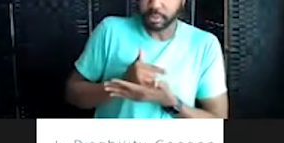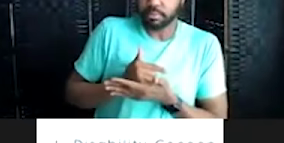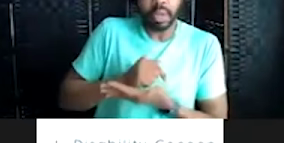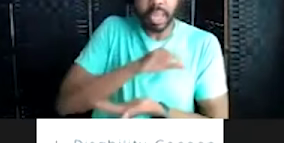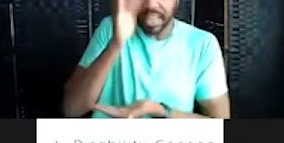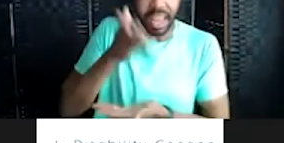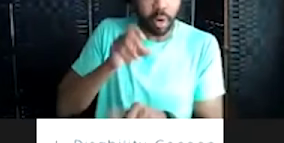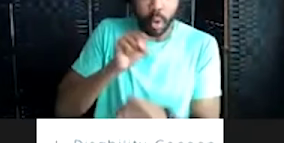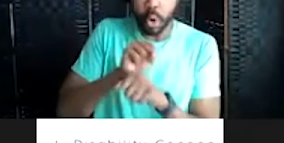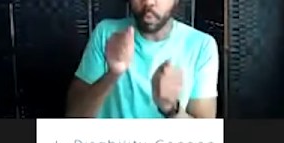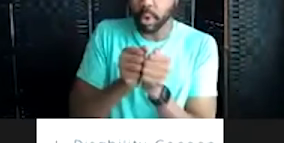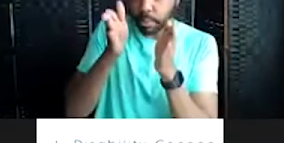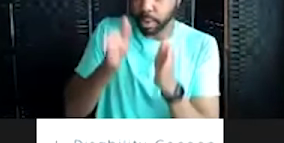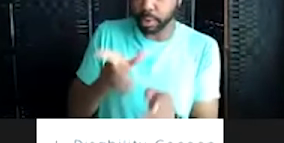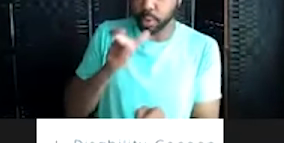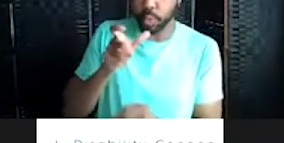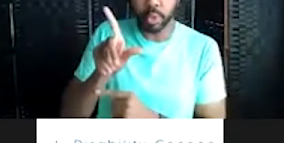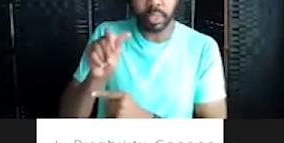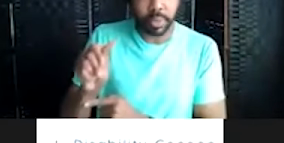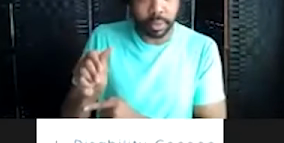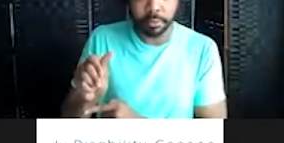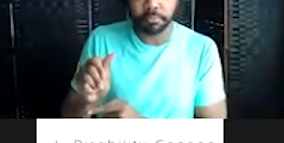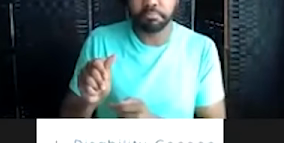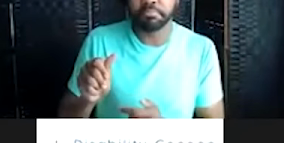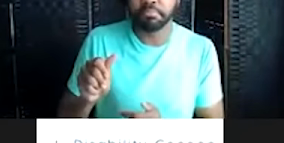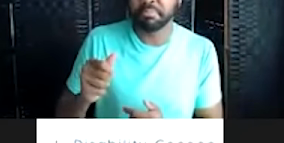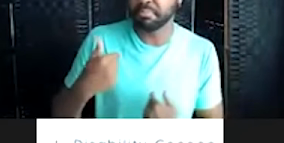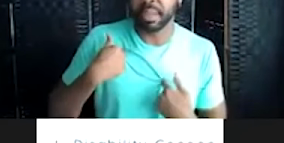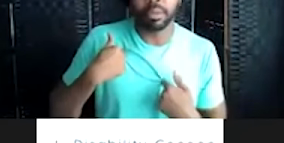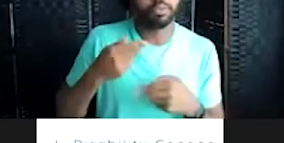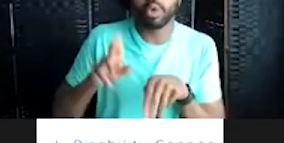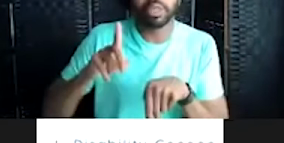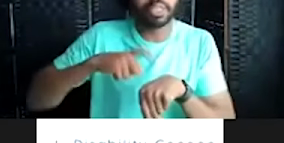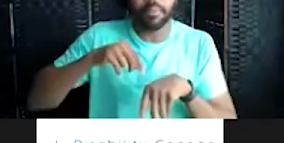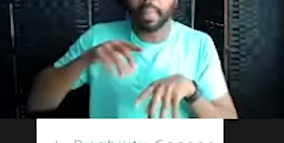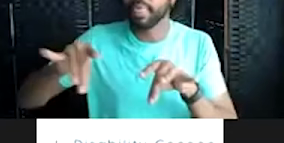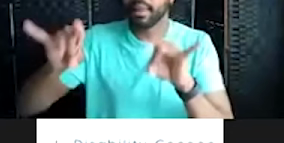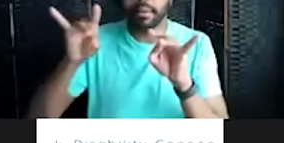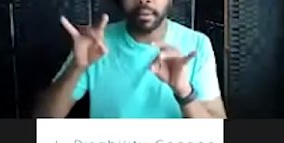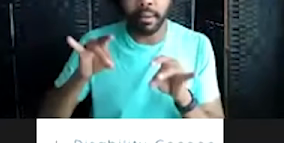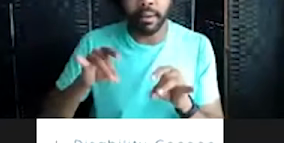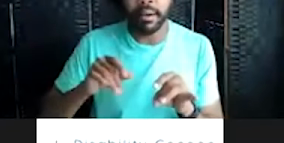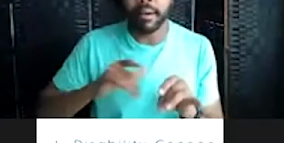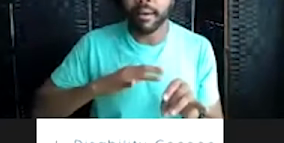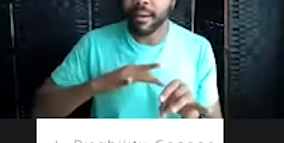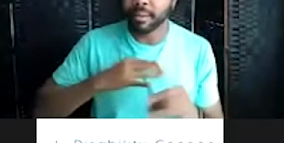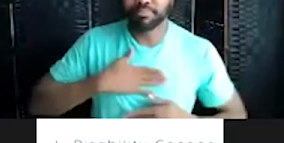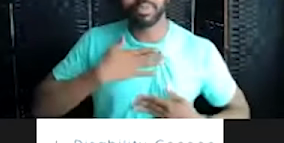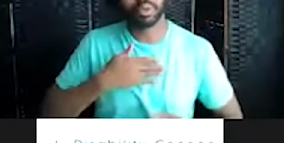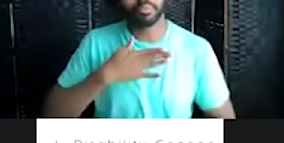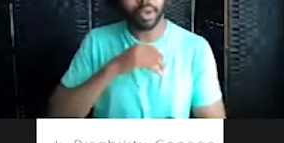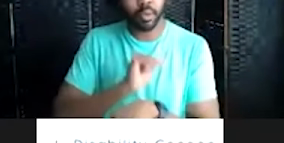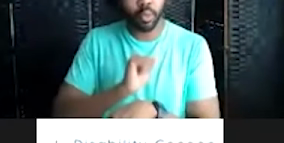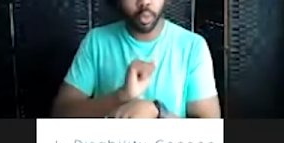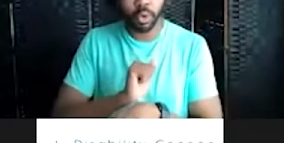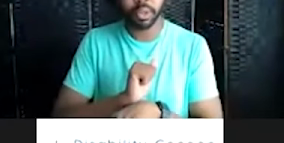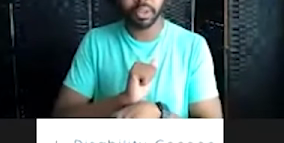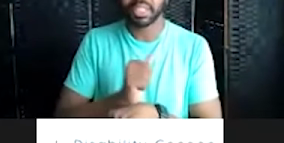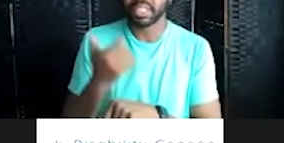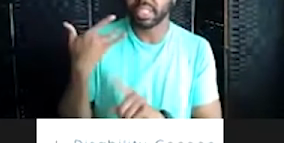with disabilities before. It didn't take me very long to figure out that I really enjoyed the work. And I worked primarily in residential